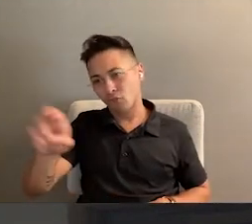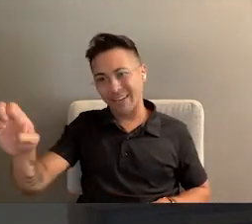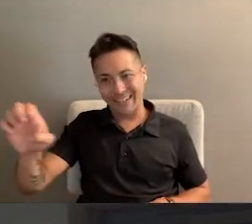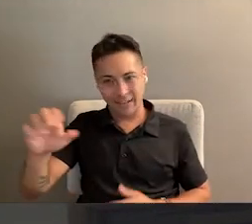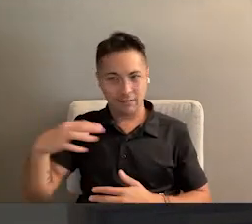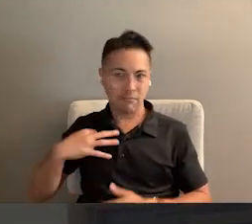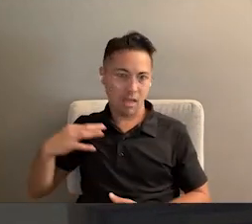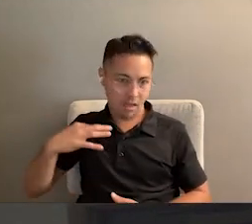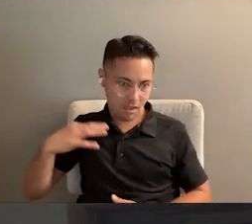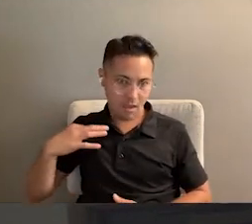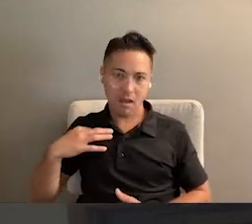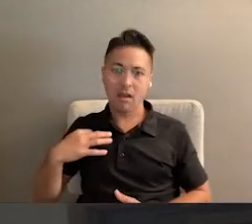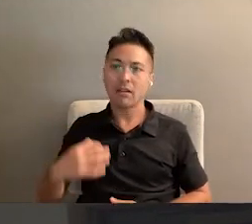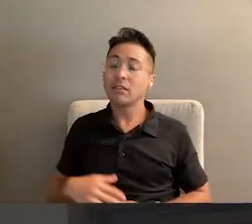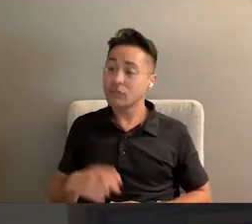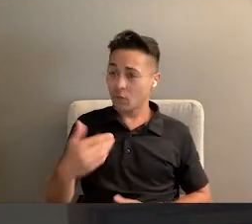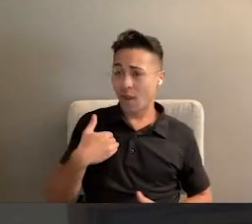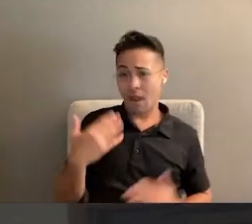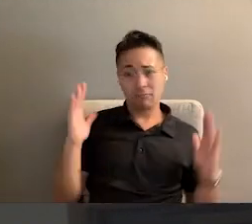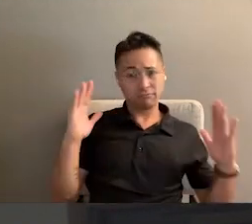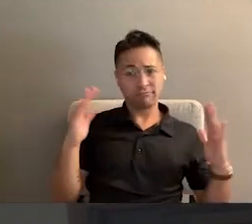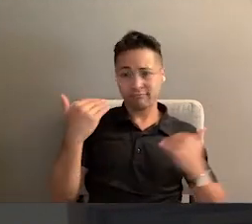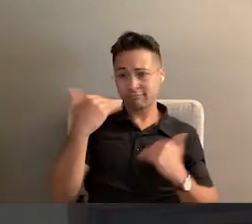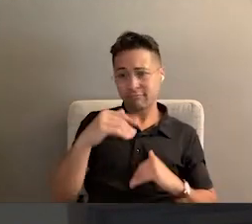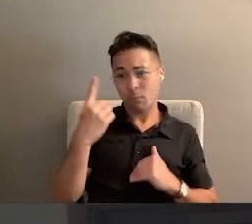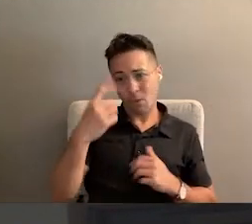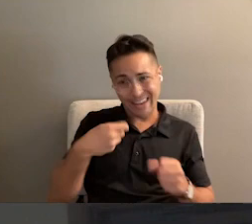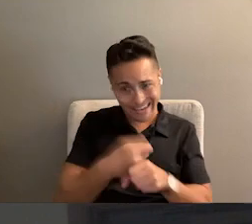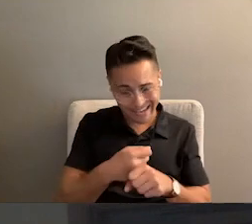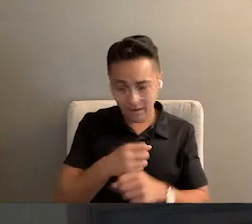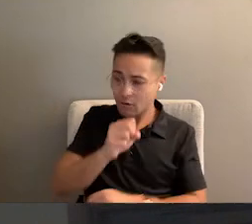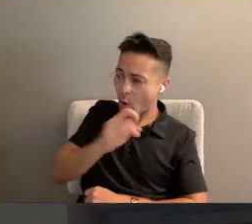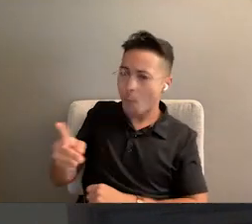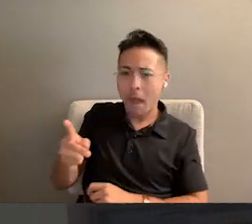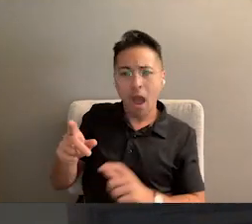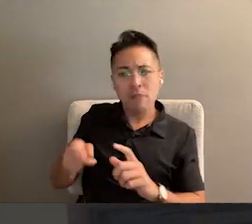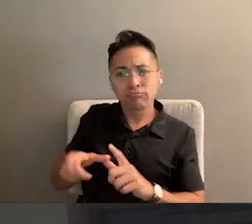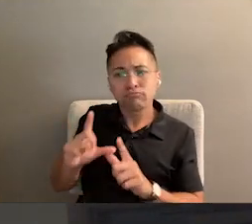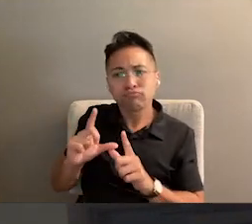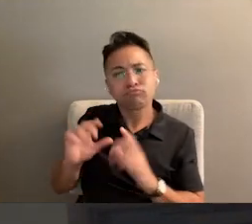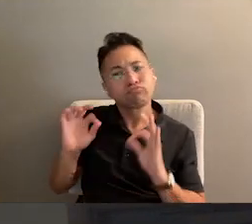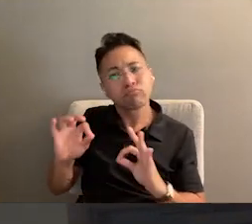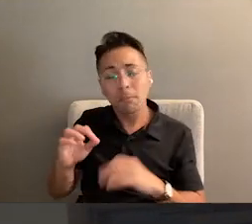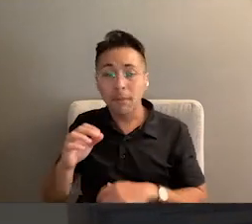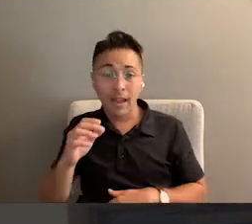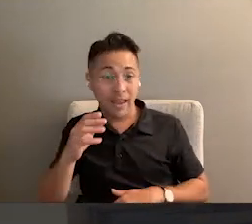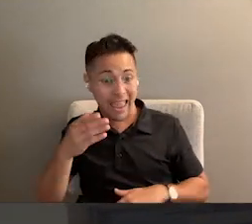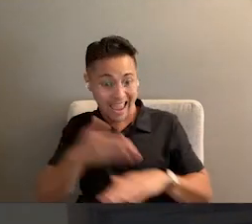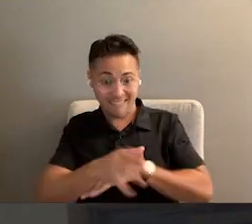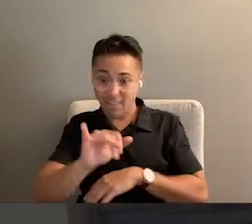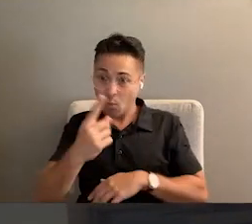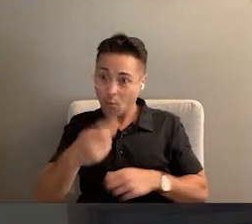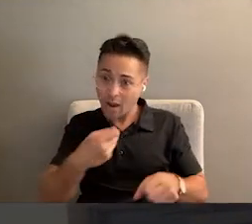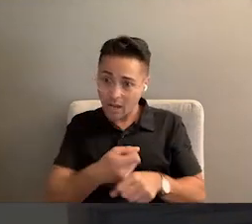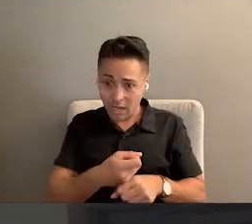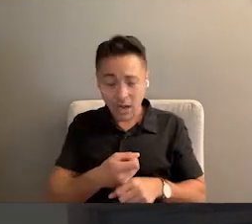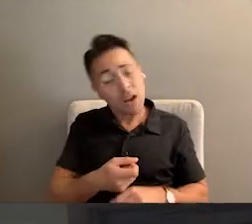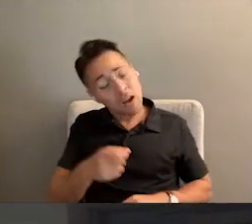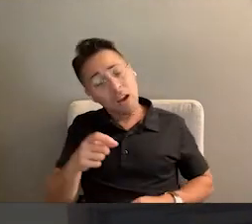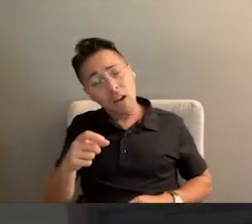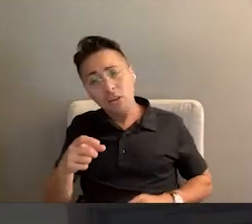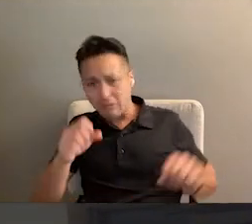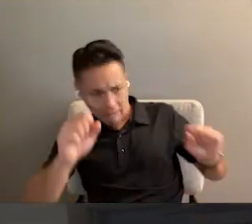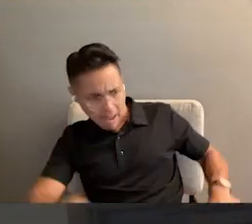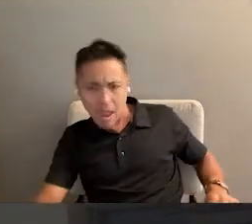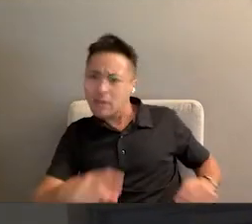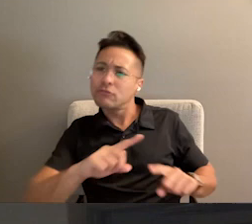system. So that means you have to reapply and go through the reapplication process. So you've got a year to come back easy. But